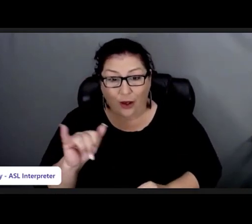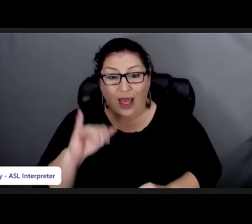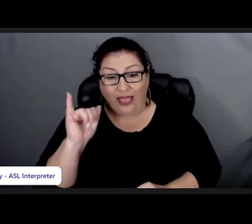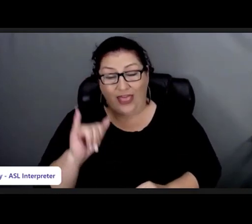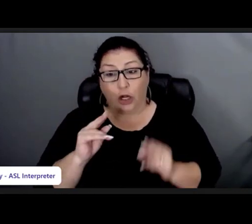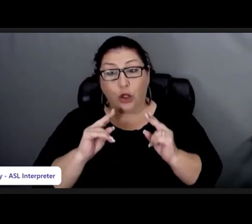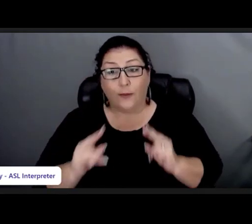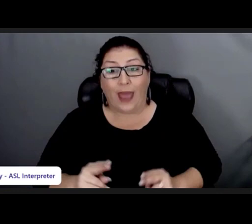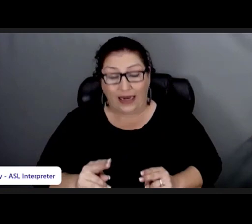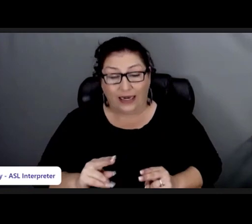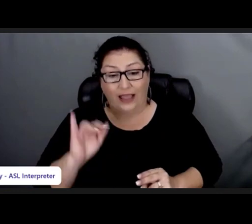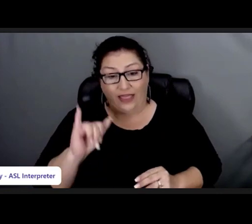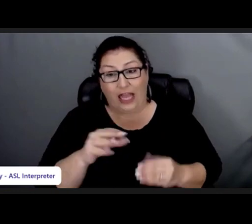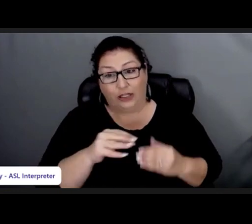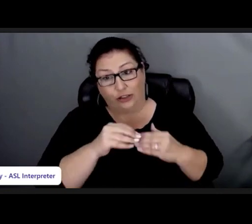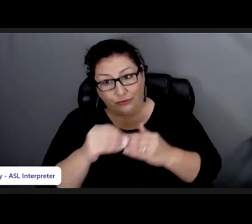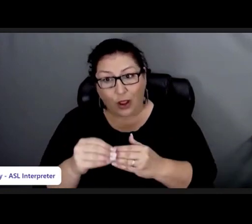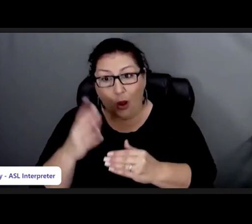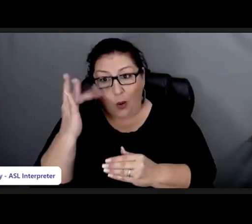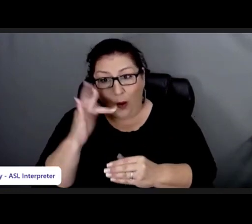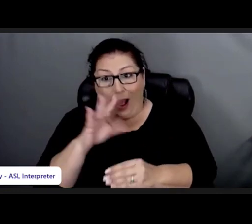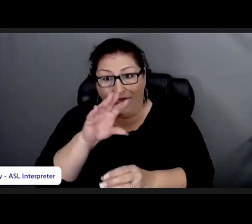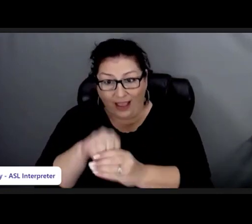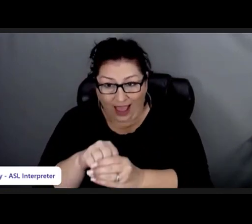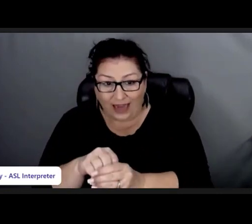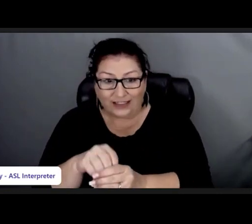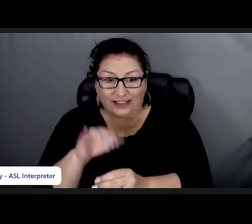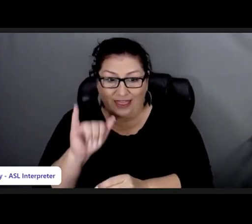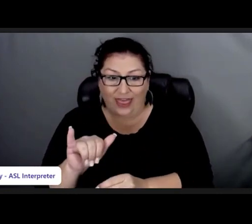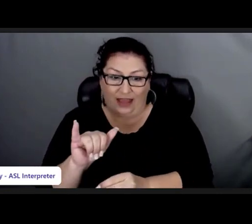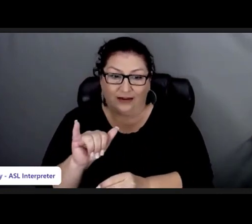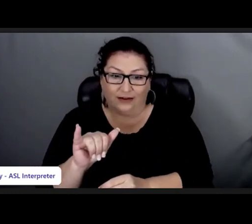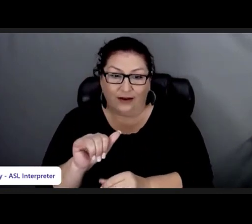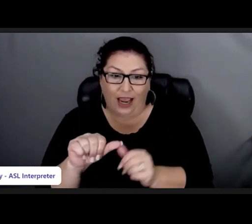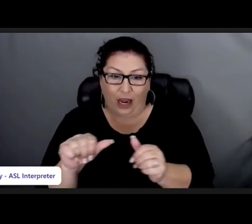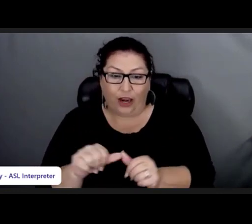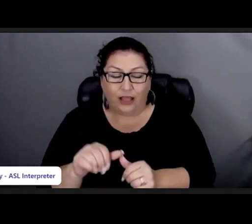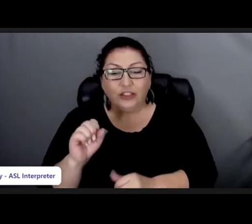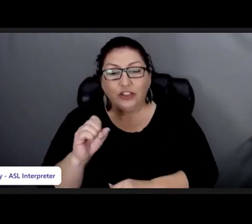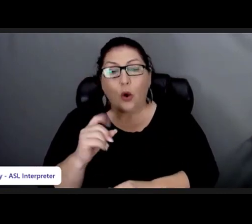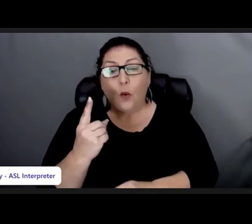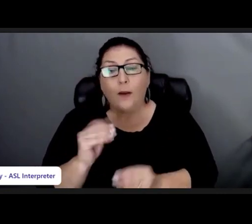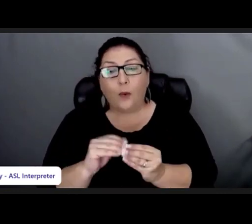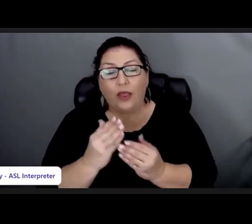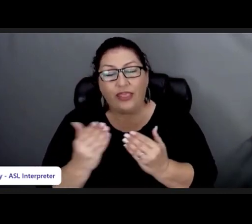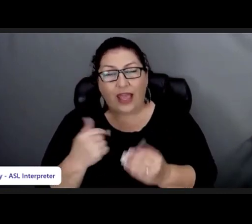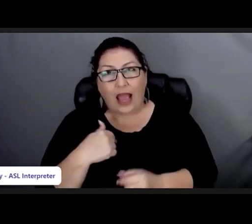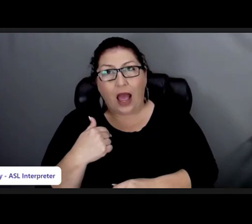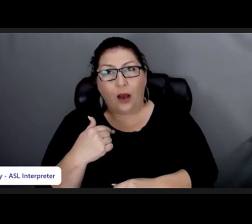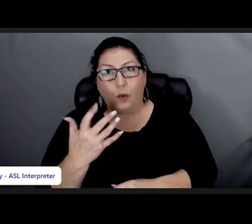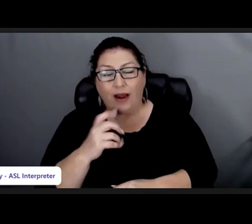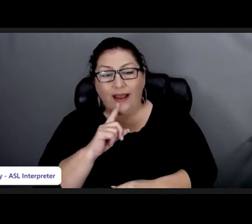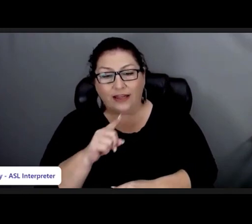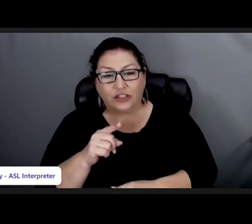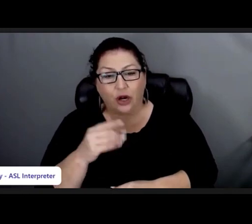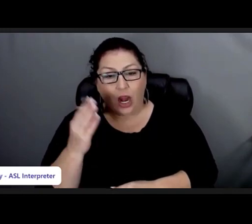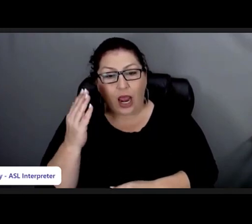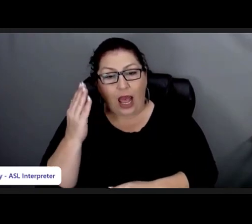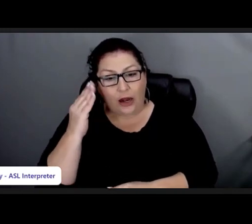for why they got into the vocation. One more thing that I like to answer, I know I've taken a long time, is